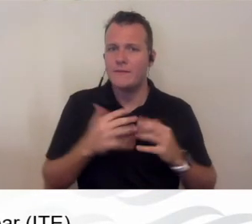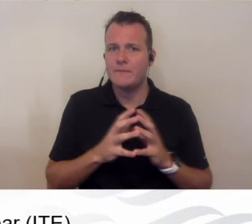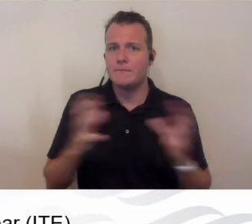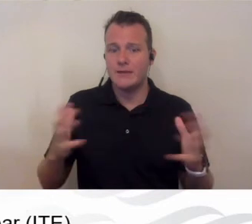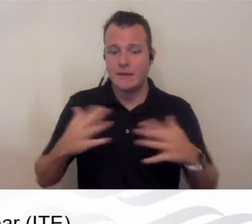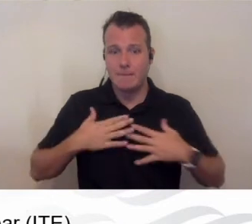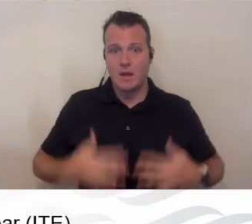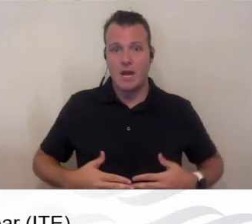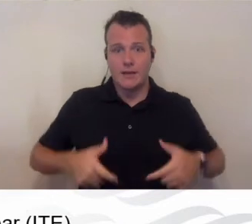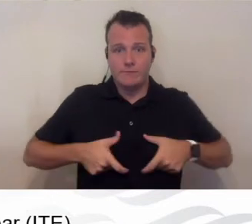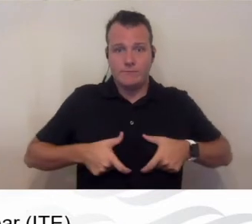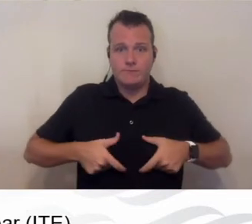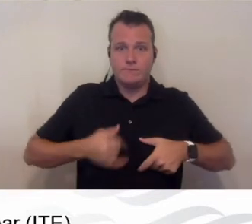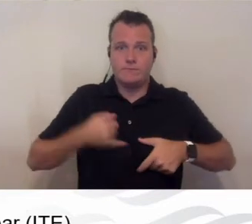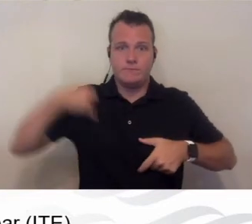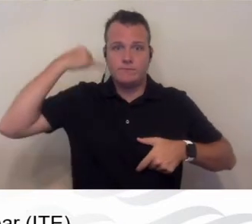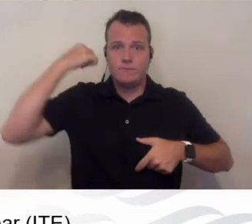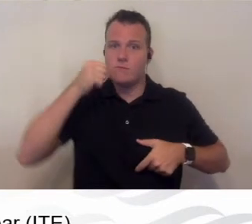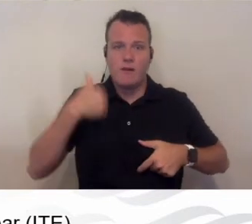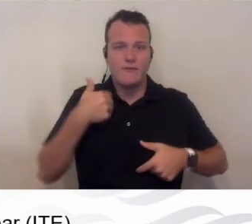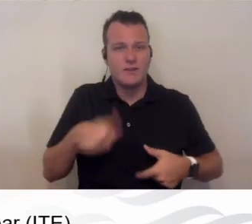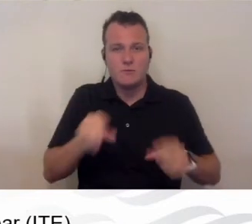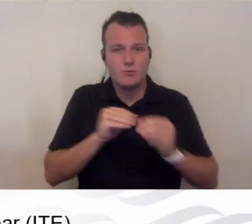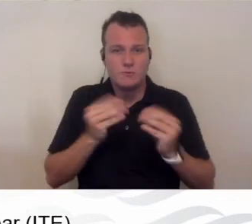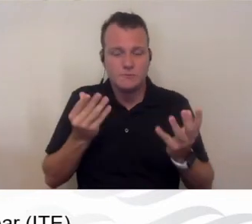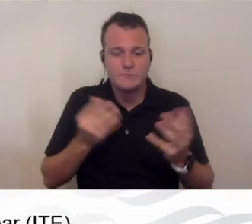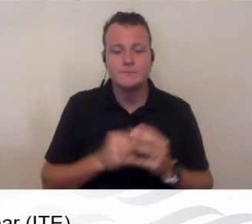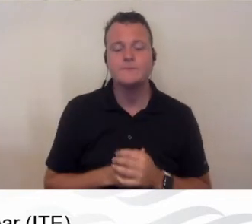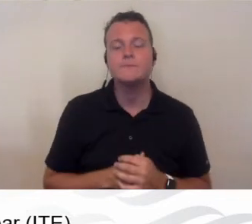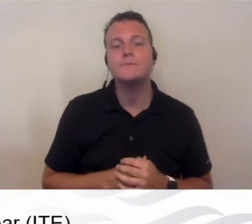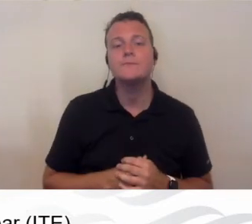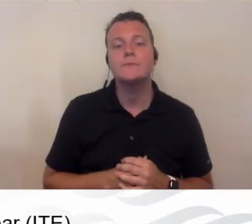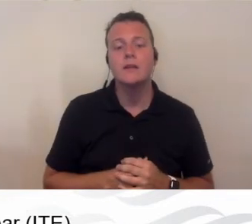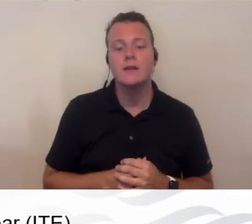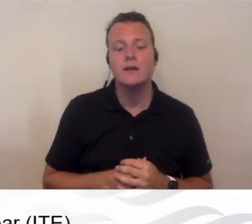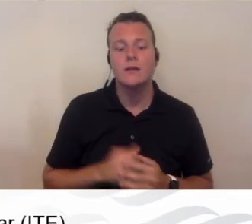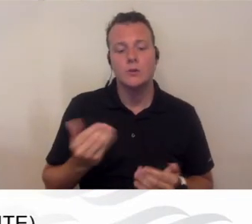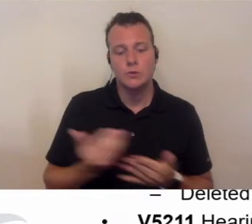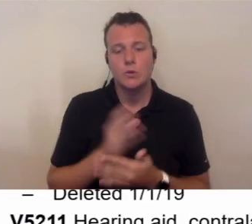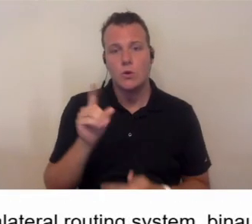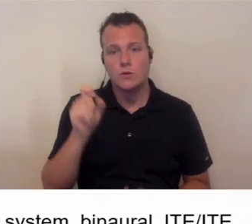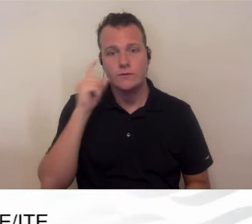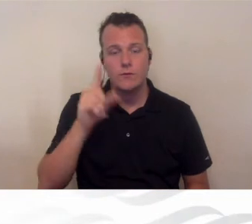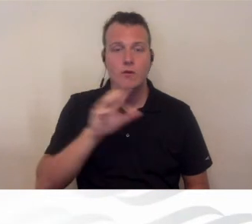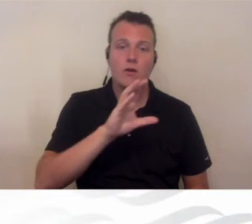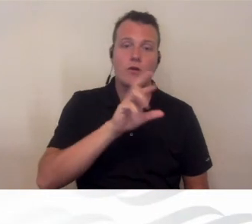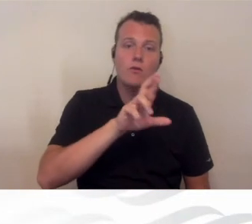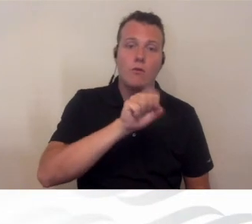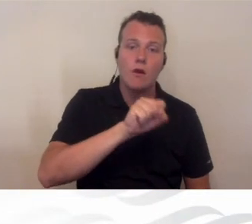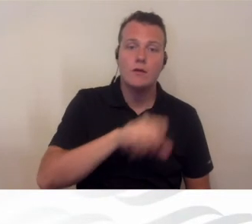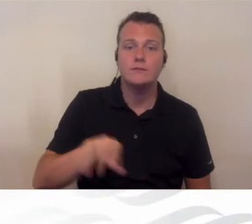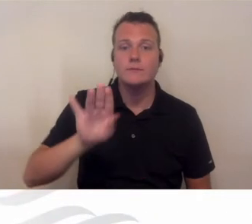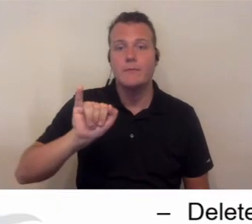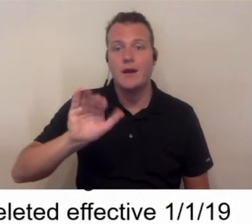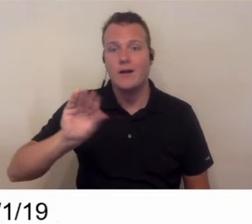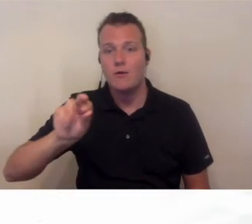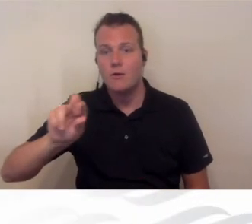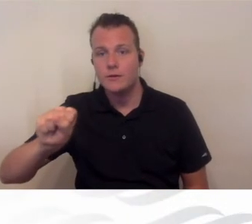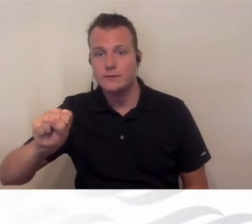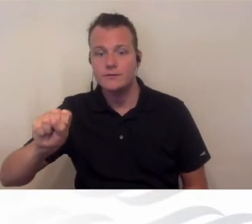many body aids around anymore. These are the newer codes for the cross and for the